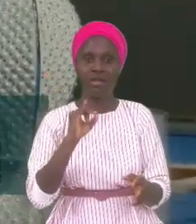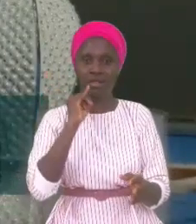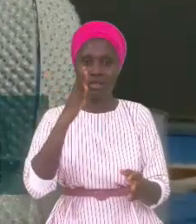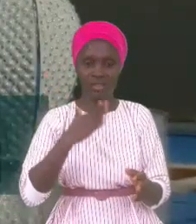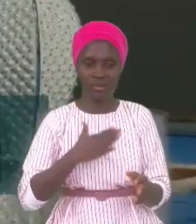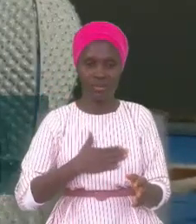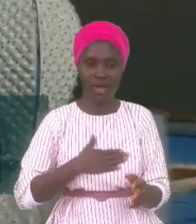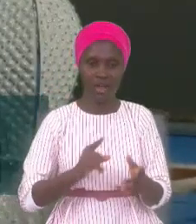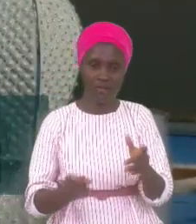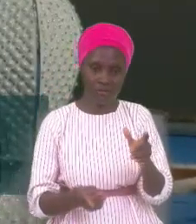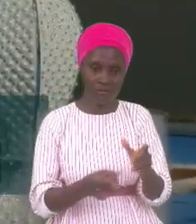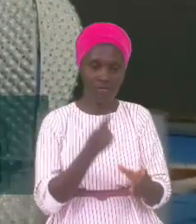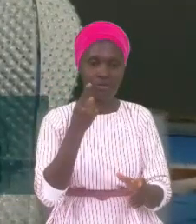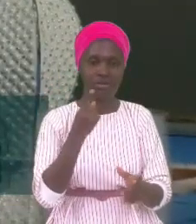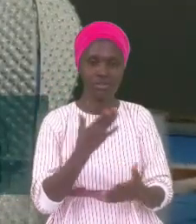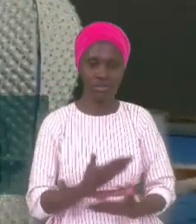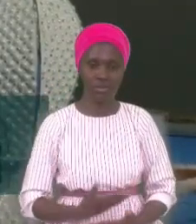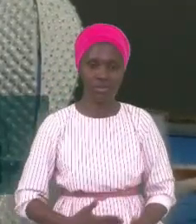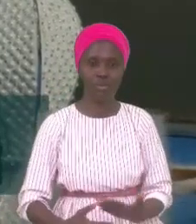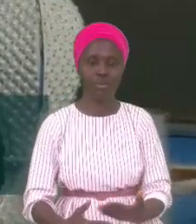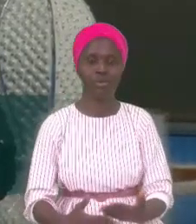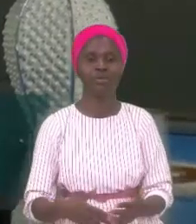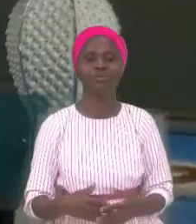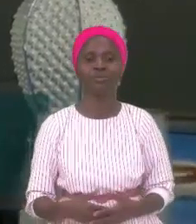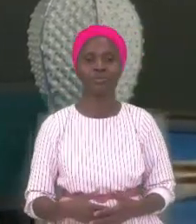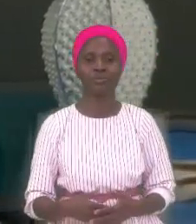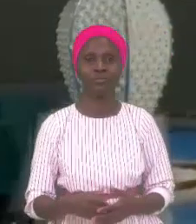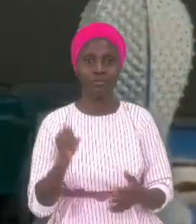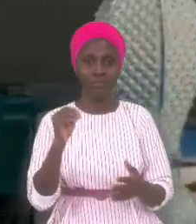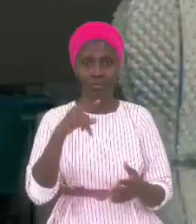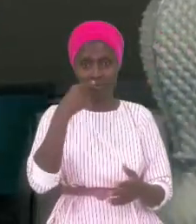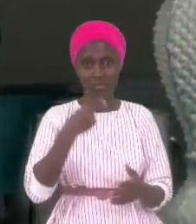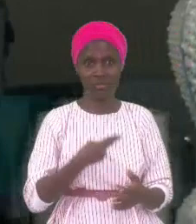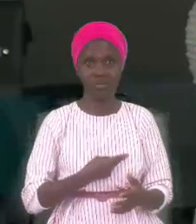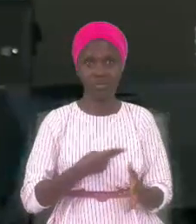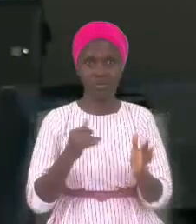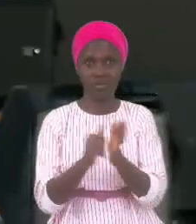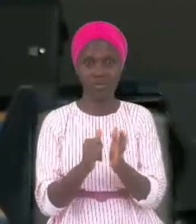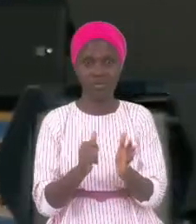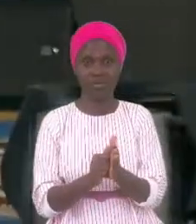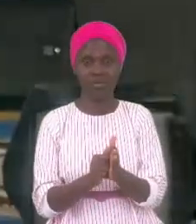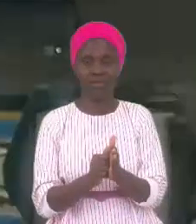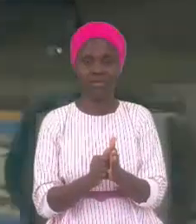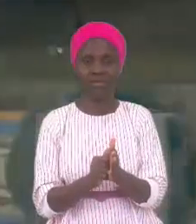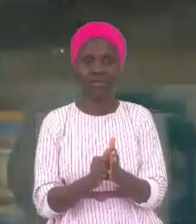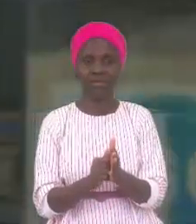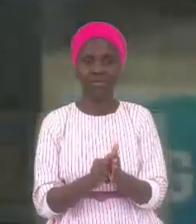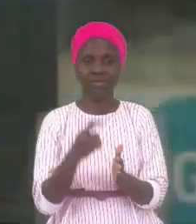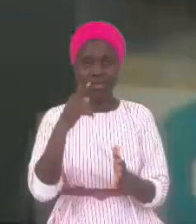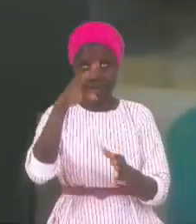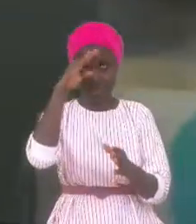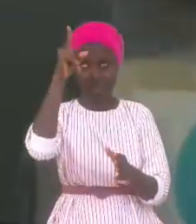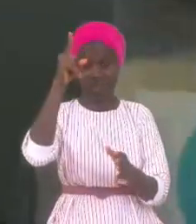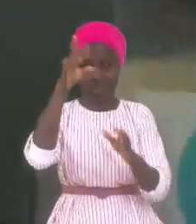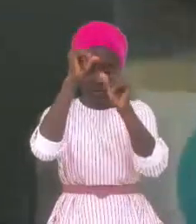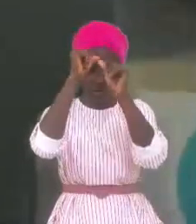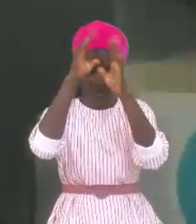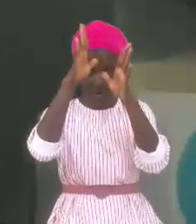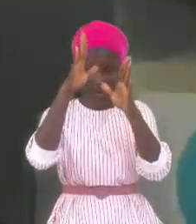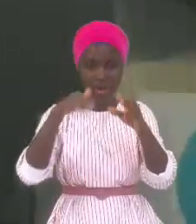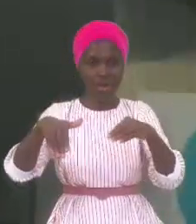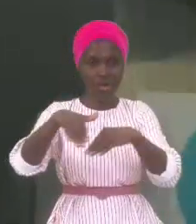is my firstborn. And so he's telling us that he's the father over the family. It's the